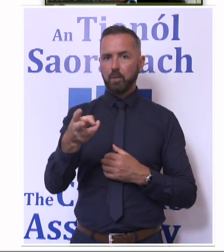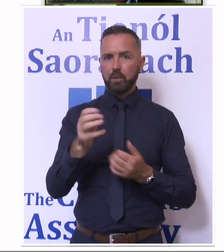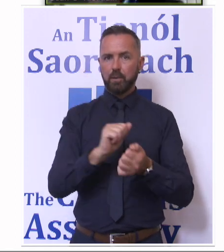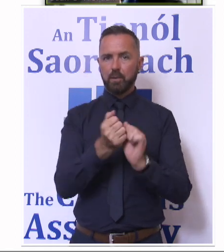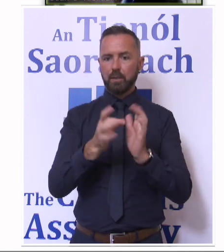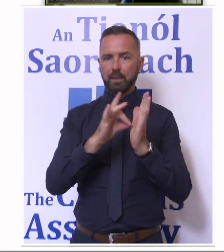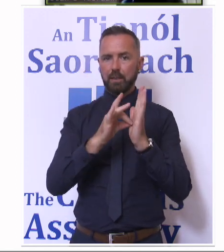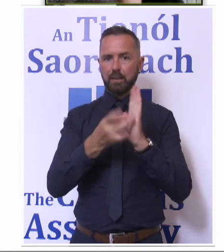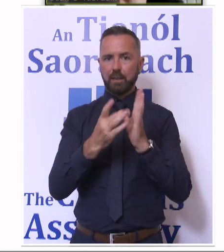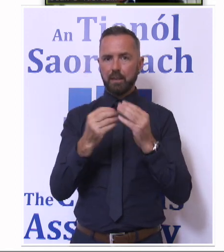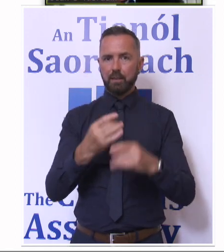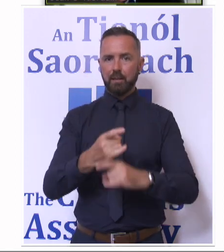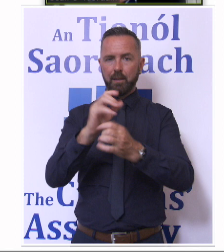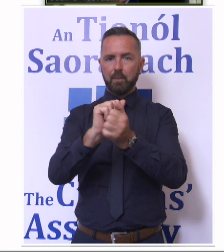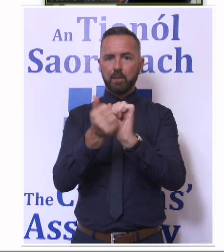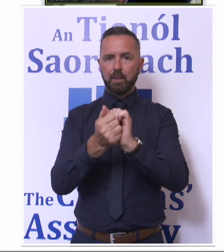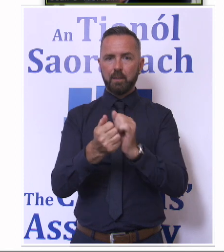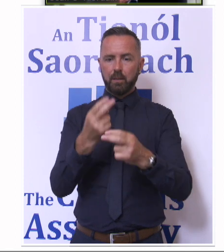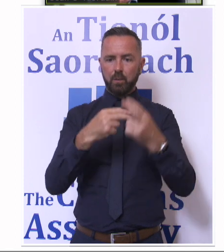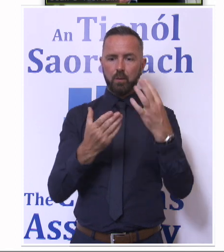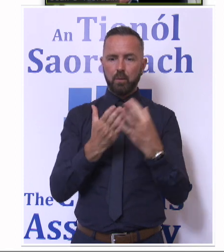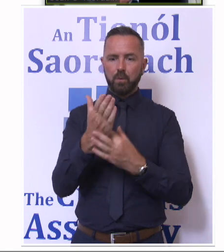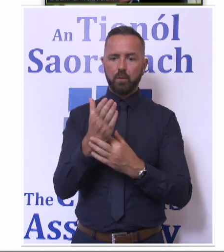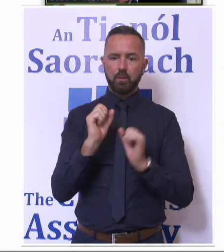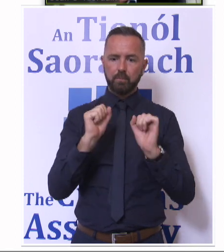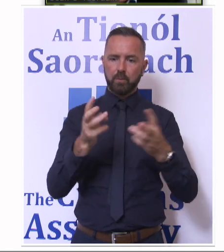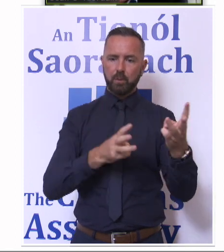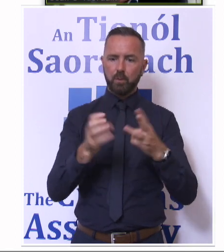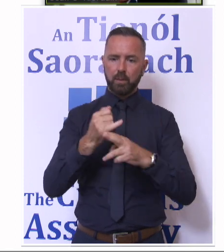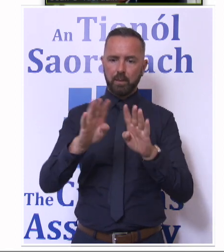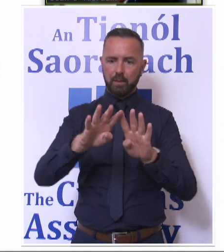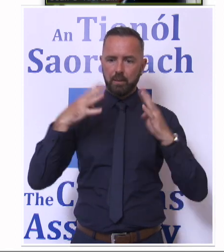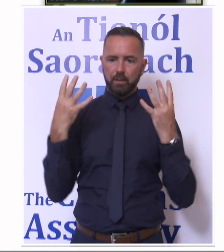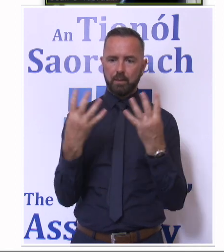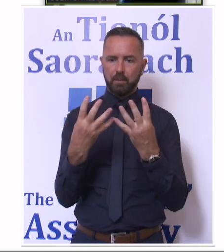impetus to change will come true from the work of yourselves in particular.